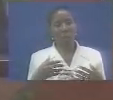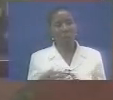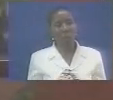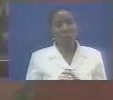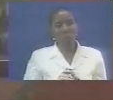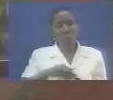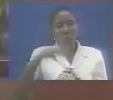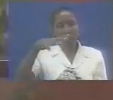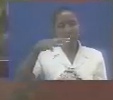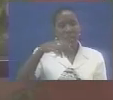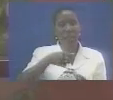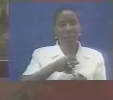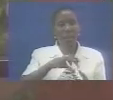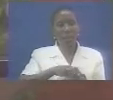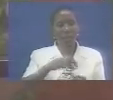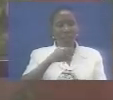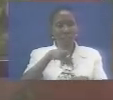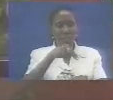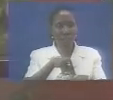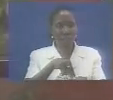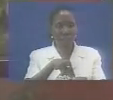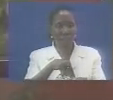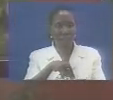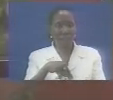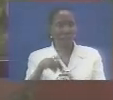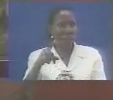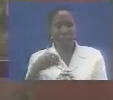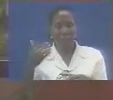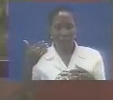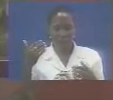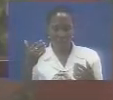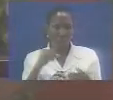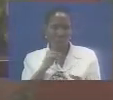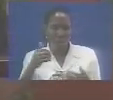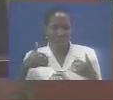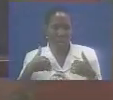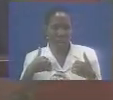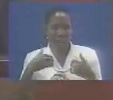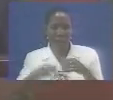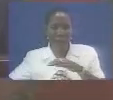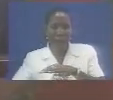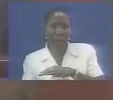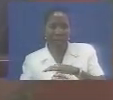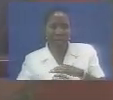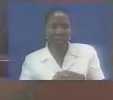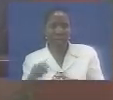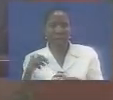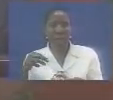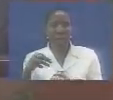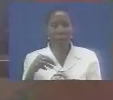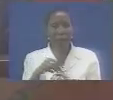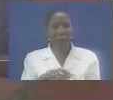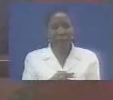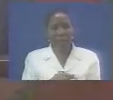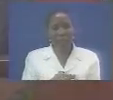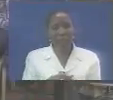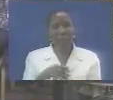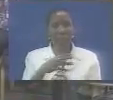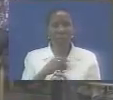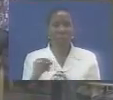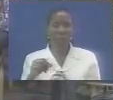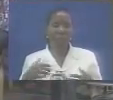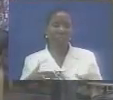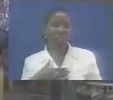We cannot continue with lack of basic medication while we travel around and enjoy all the niceness of the system.